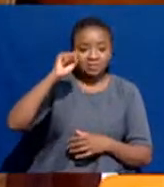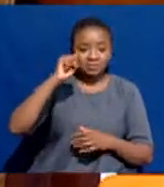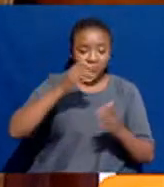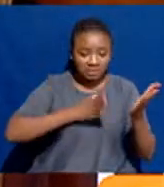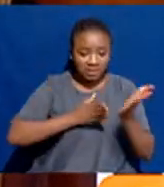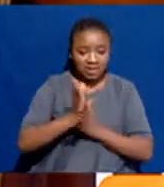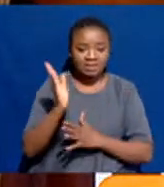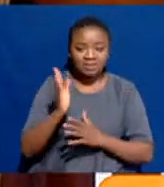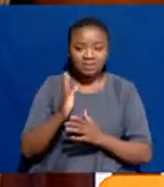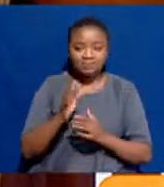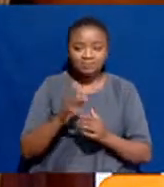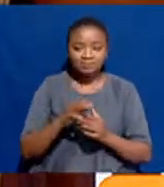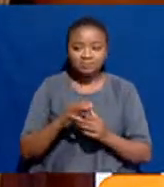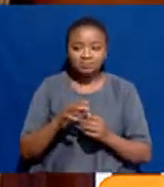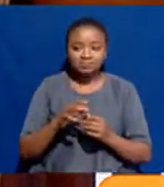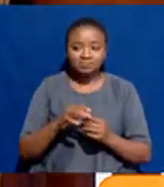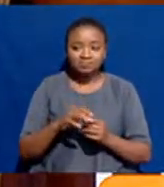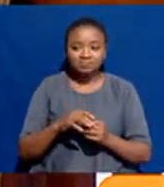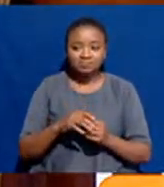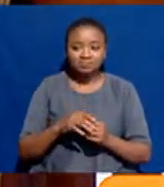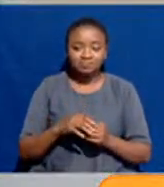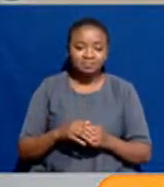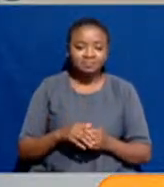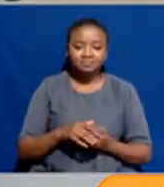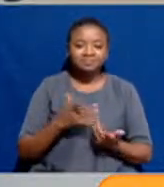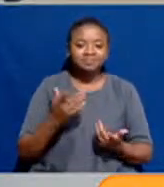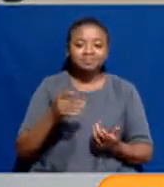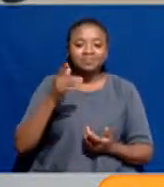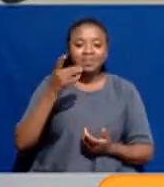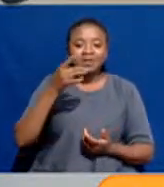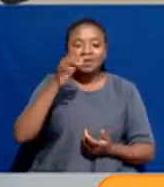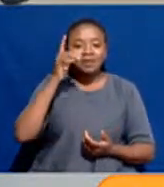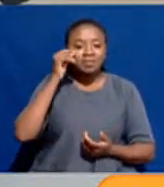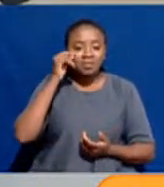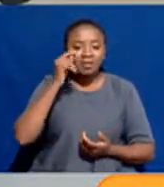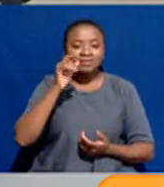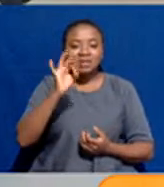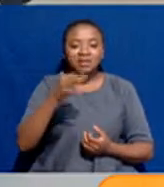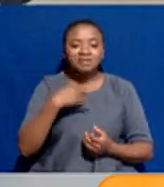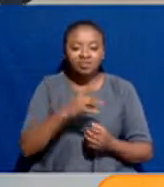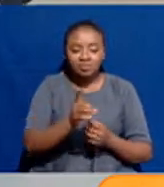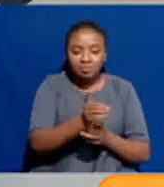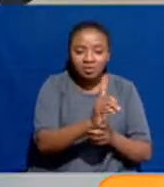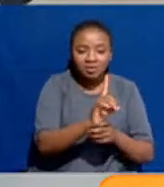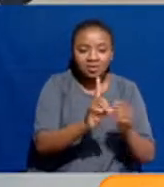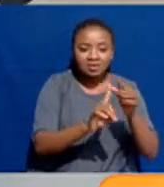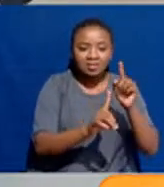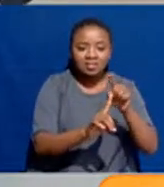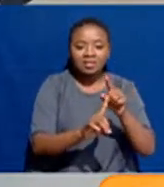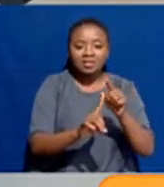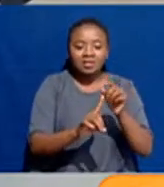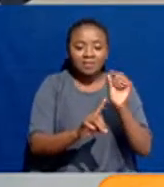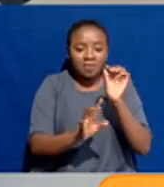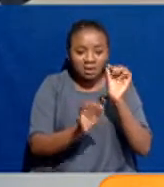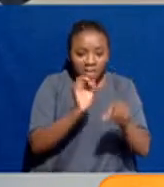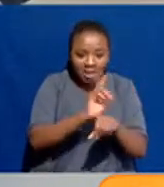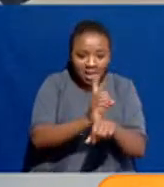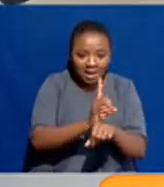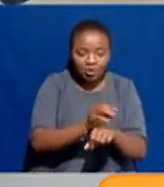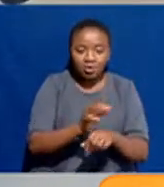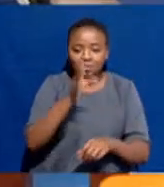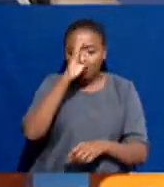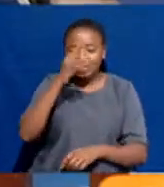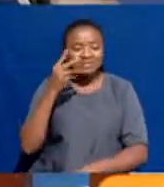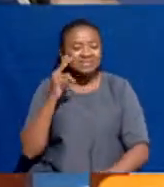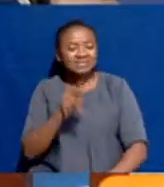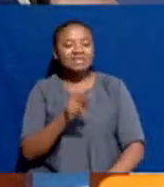supposed to protect. Today police tear gas people with candles in Mombasa. Mm. Even if you come with a candle or a rose flower, the police will tear gas. Yeah. The problem is police